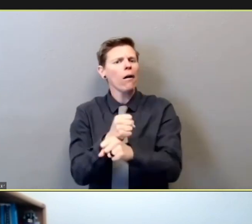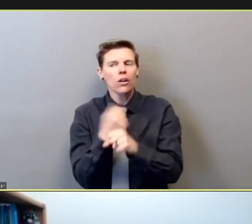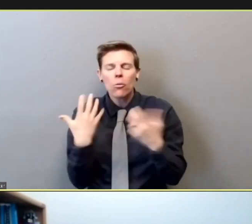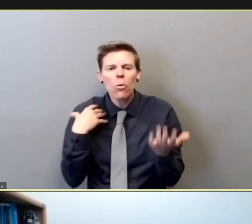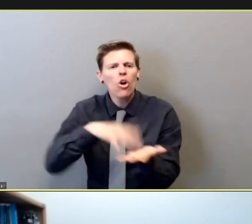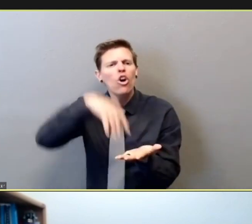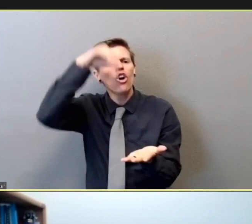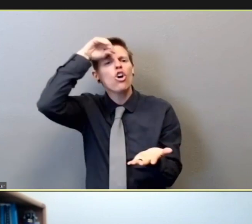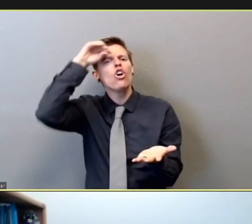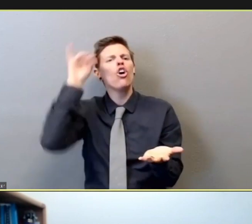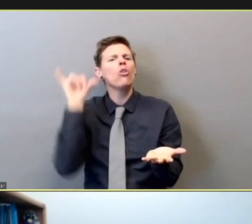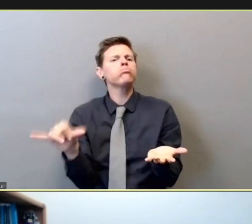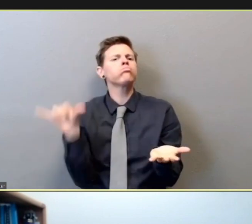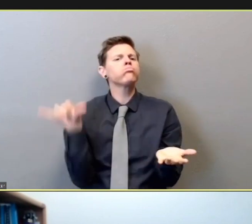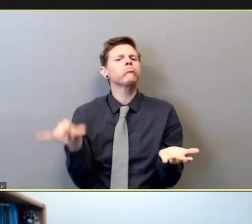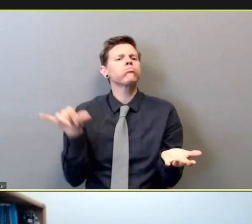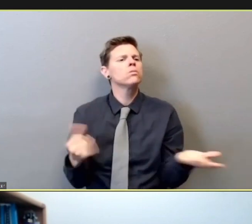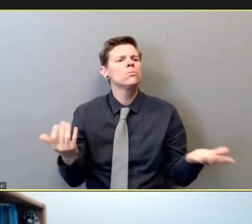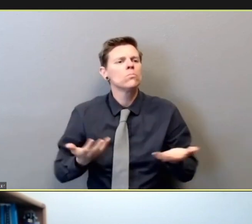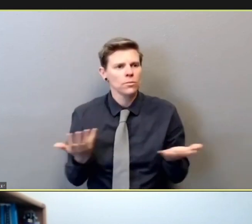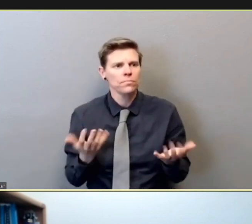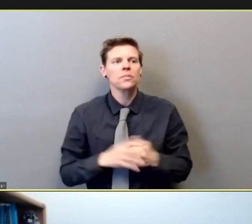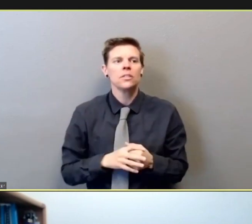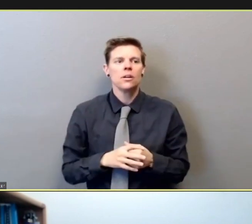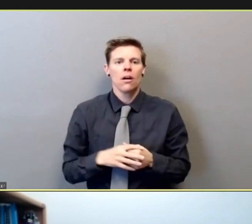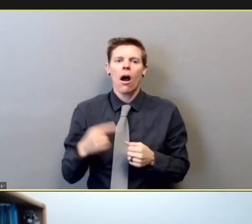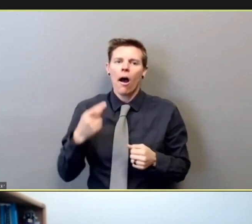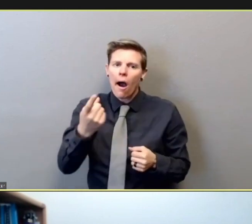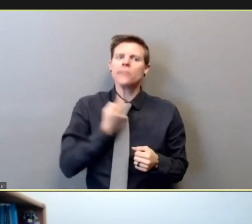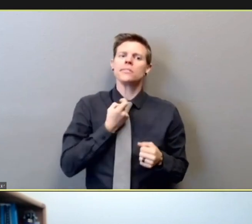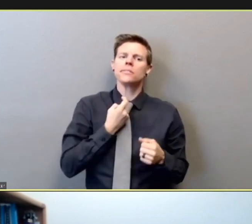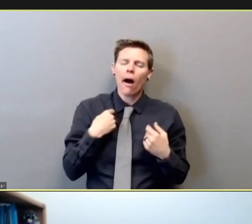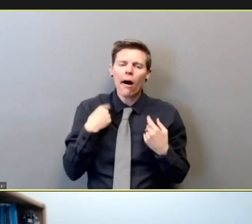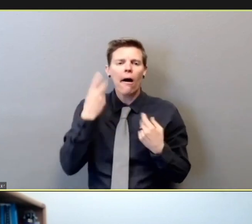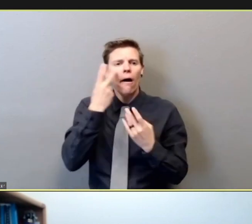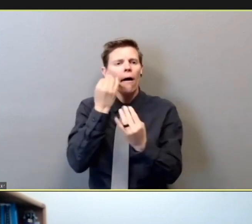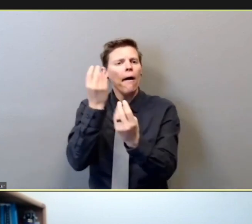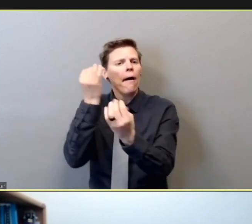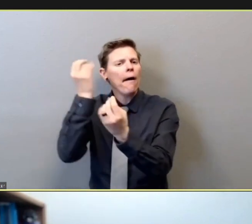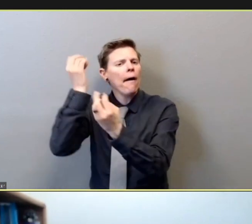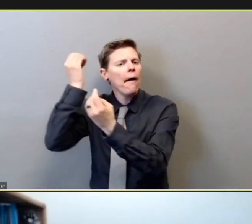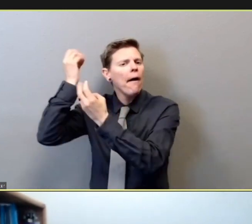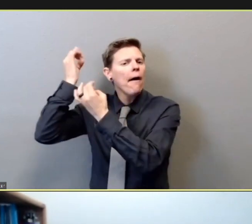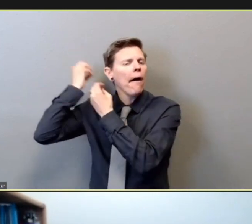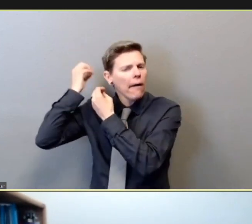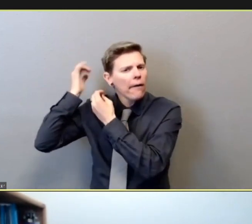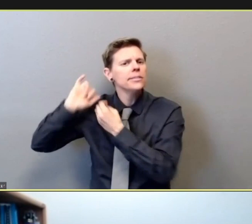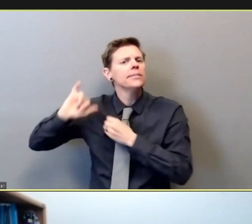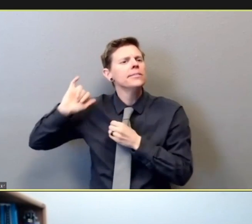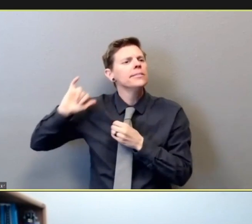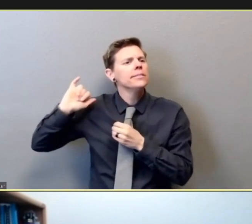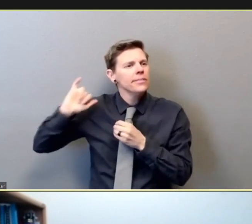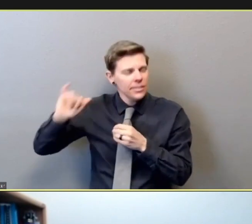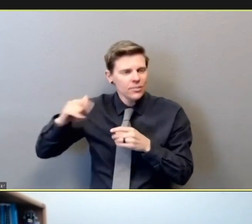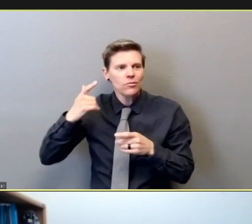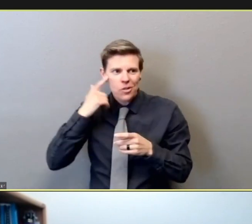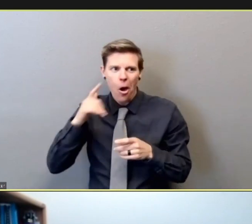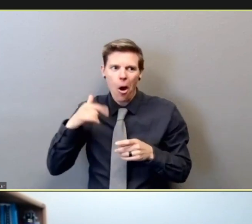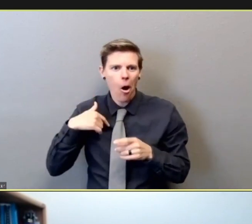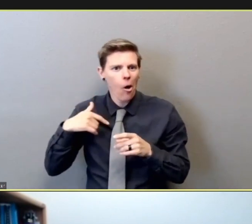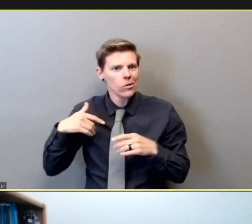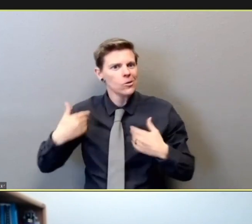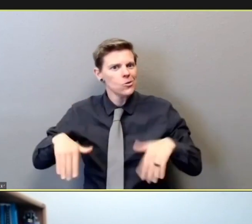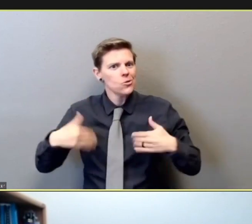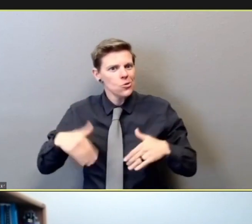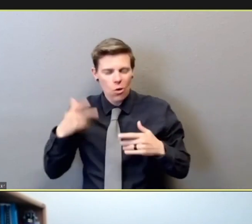little essay about my reflections, and great idea. And we're going to have everybody at HSD do that, our leaders at HSD, and maybe employees